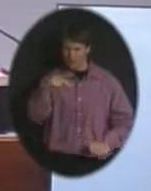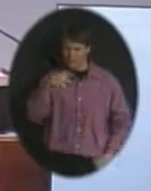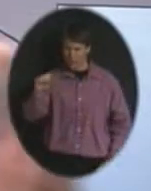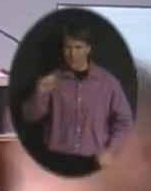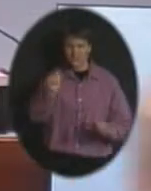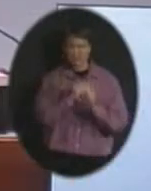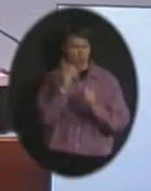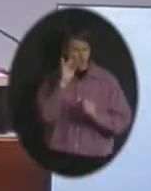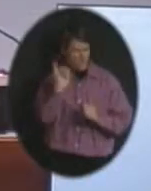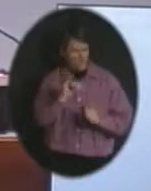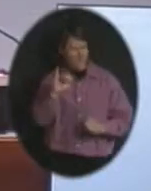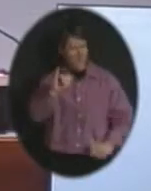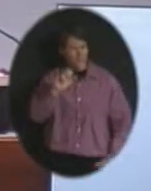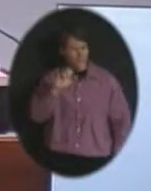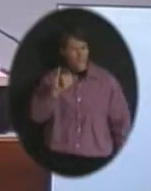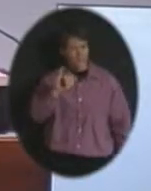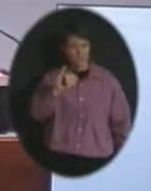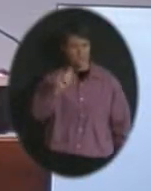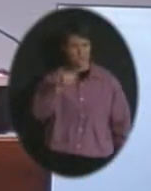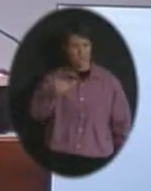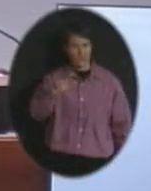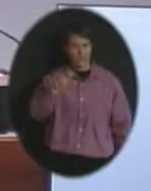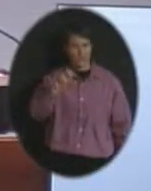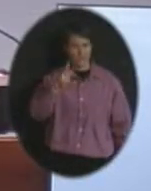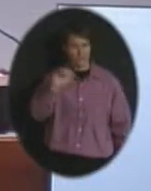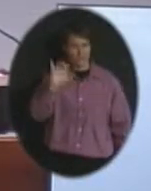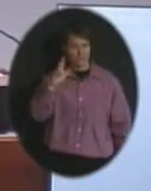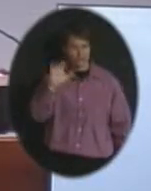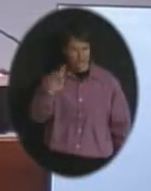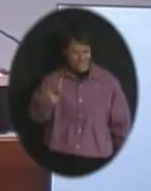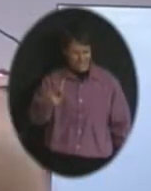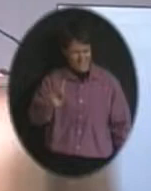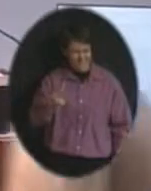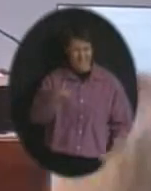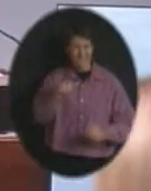Novacek, assistant principal at Olathe Northwest High School.